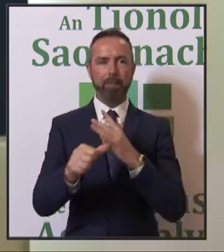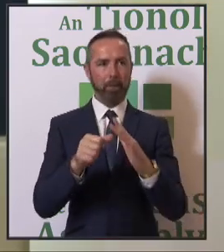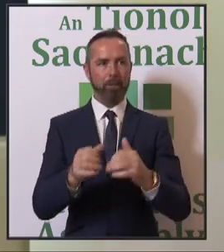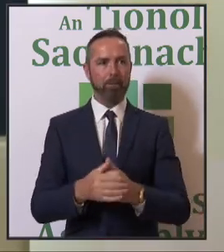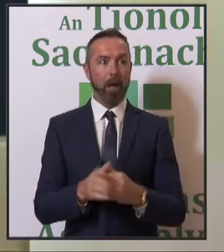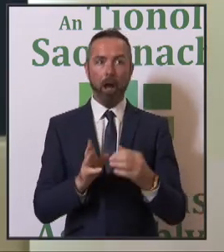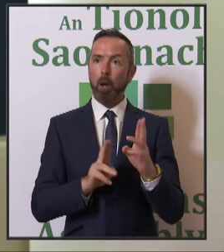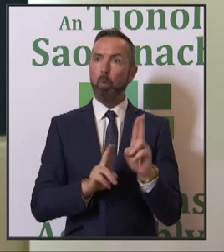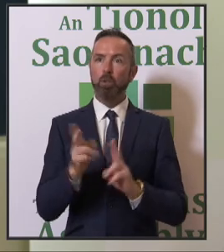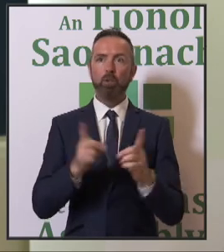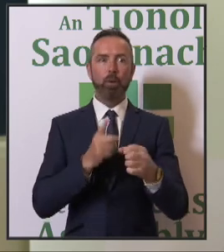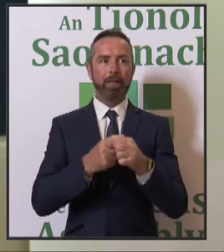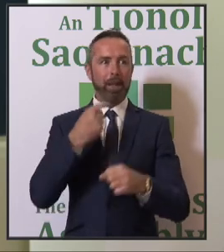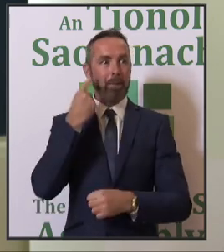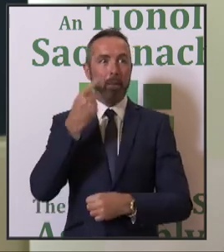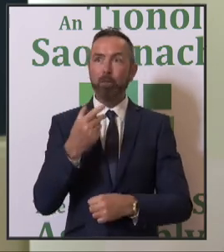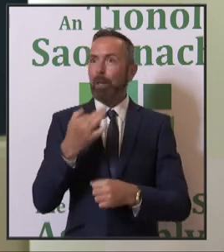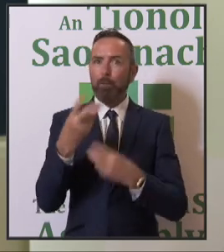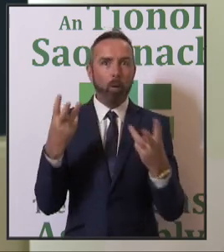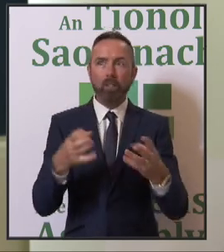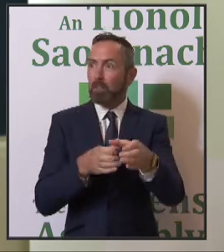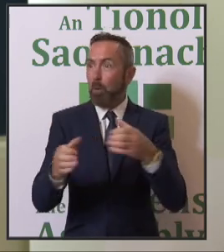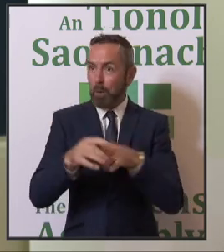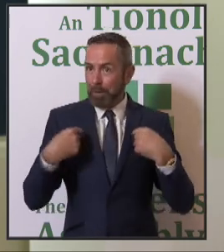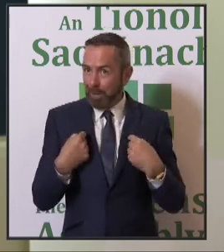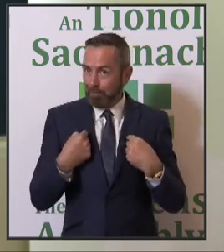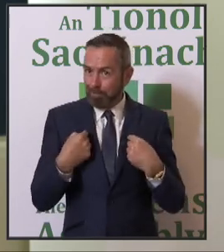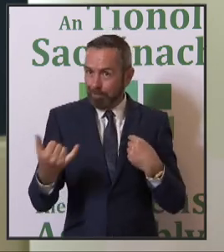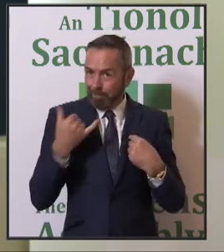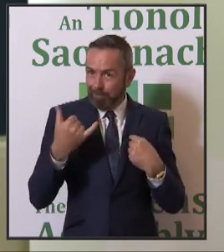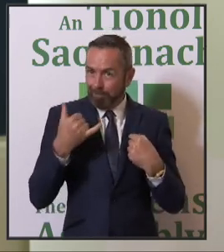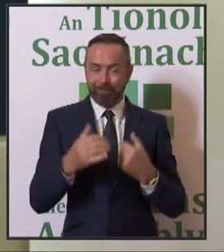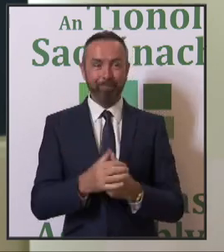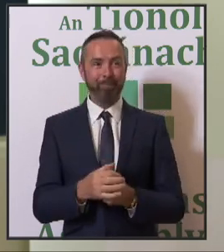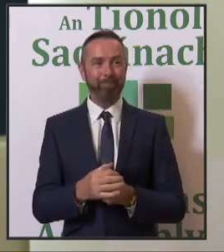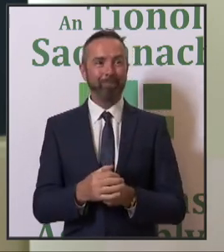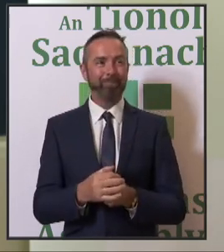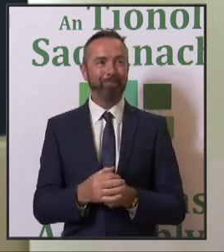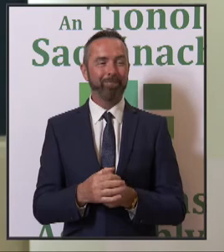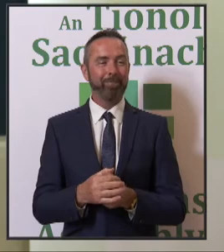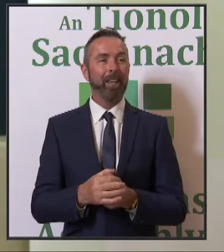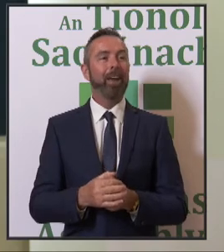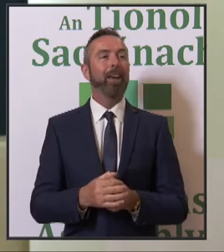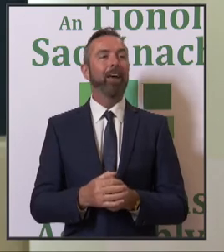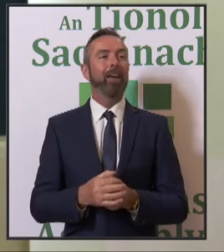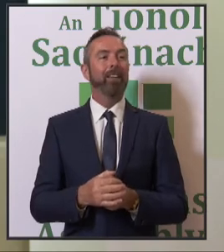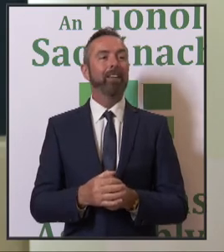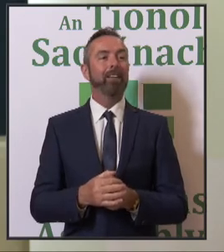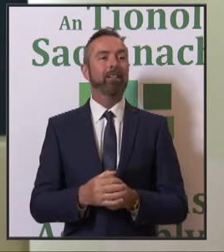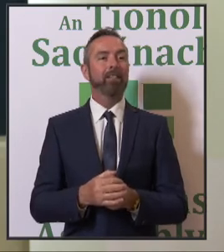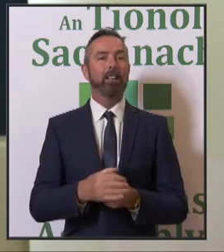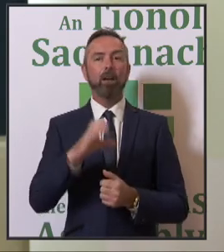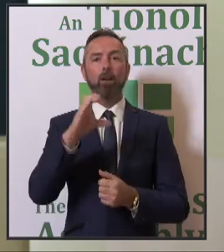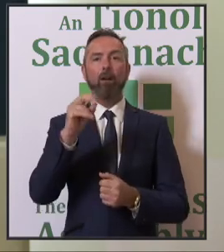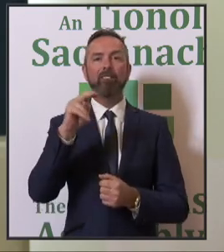I would do it again in the morning, so if anybody wants to swap places, you know, contact me. But yeah, the Convention on the